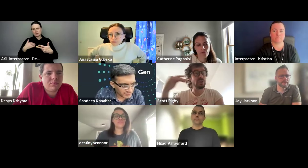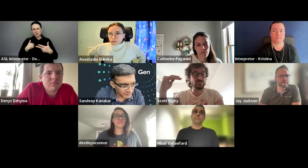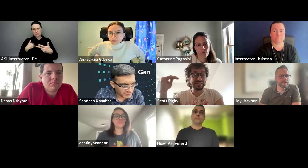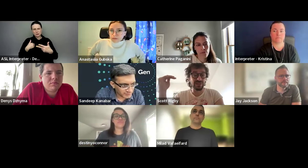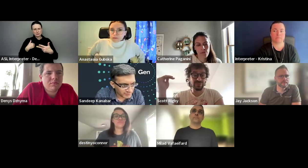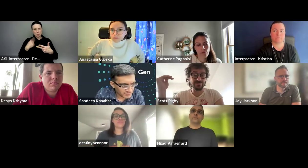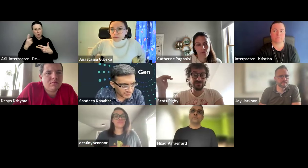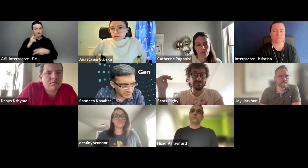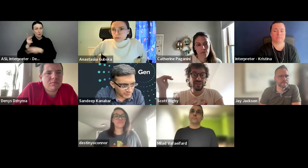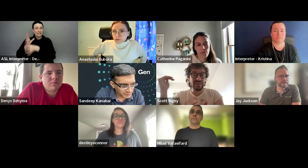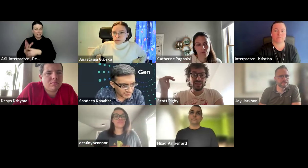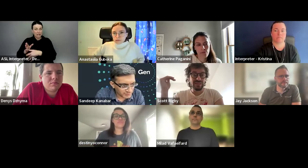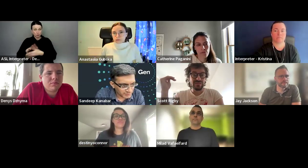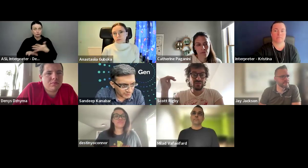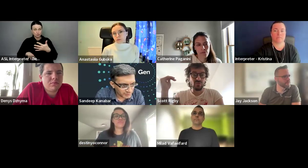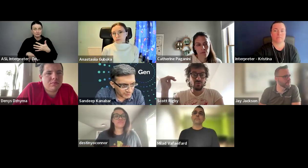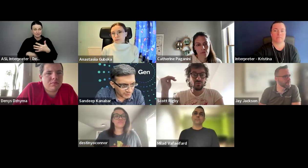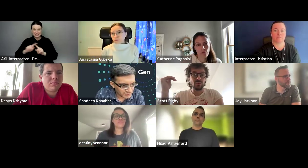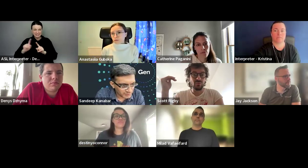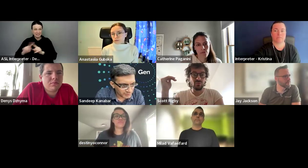a scholarship for maintainers.